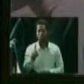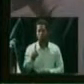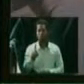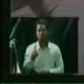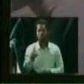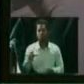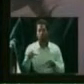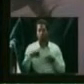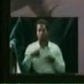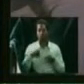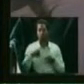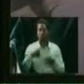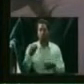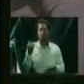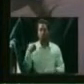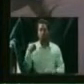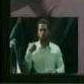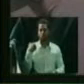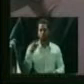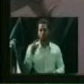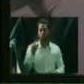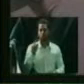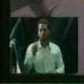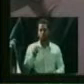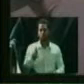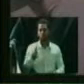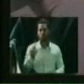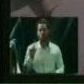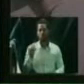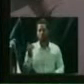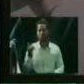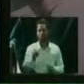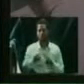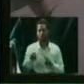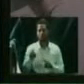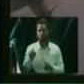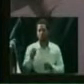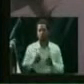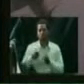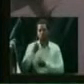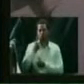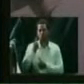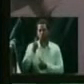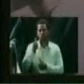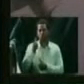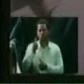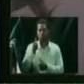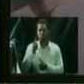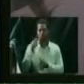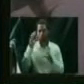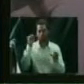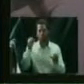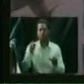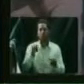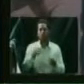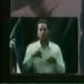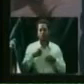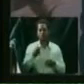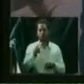19, 2014. The superintendent unilaterally signed the grant on September 12,